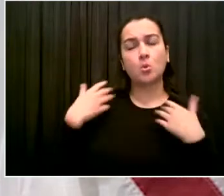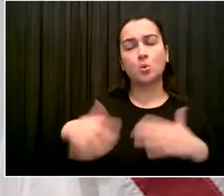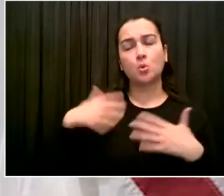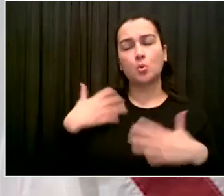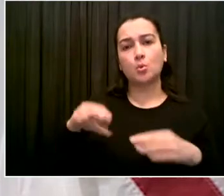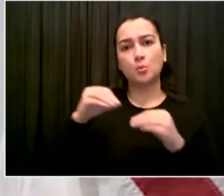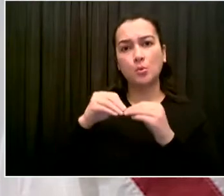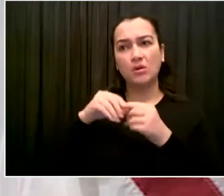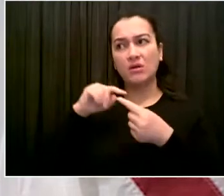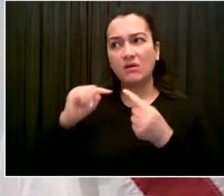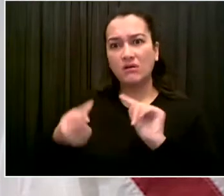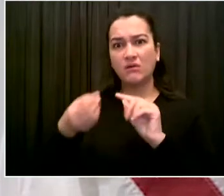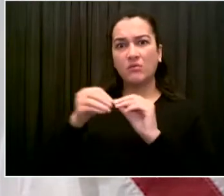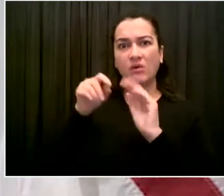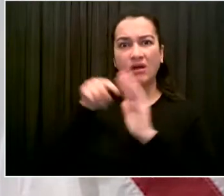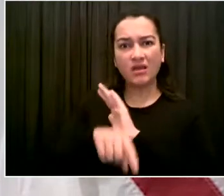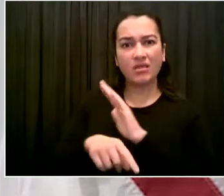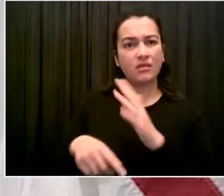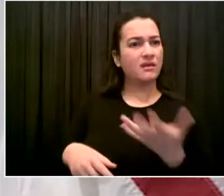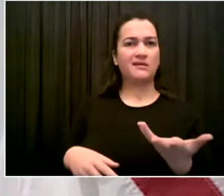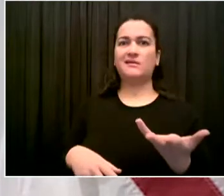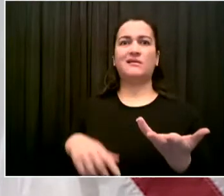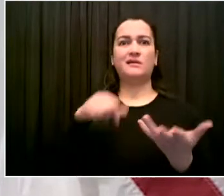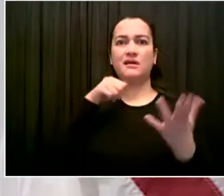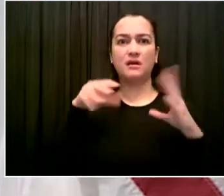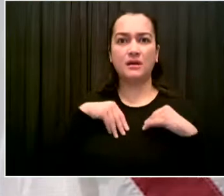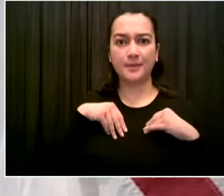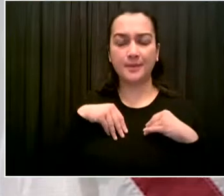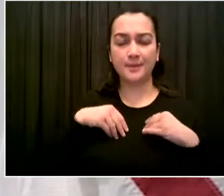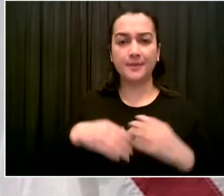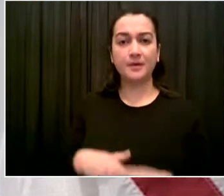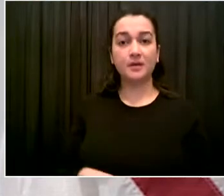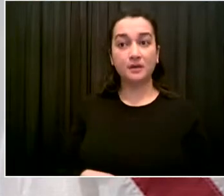say consistently, they want us to spread the message, stop Asian hate,